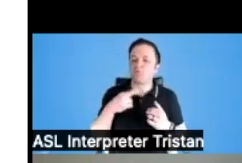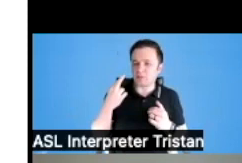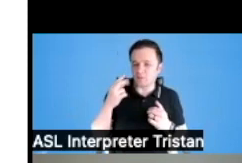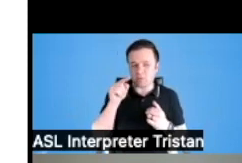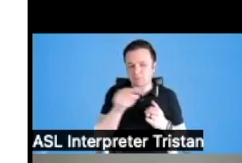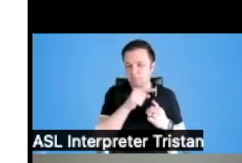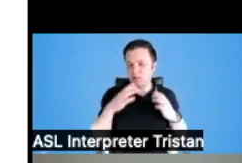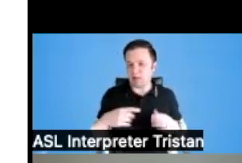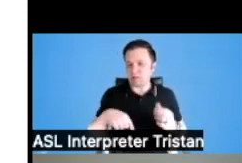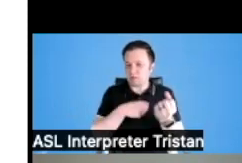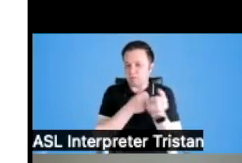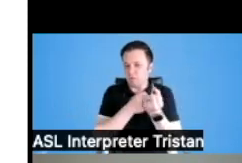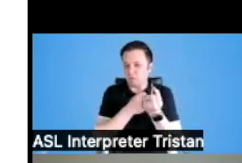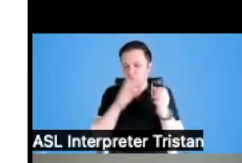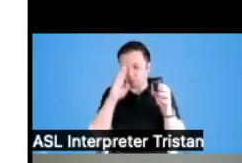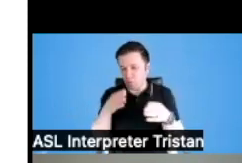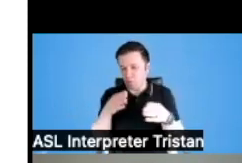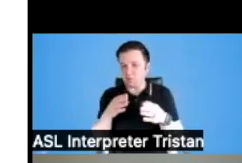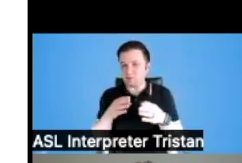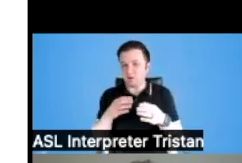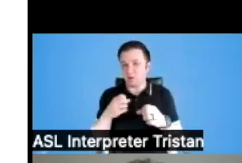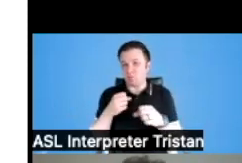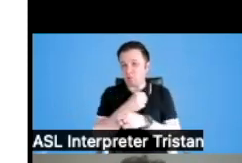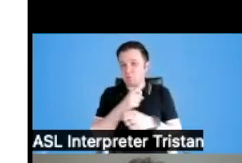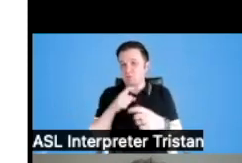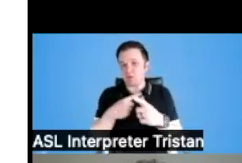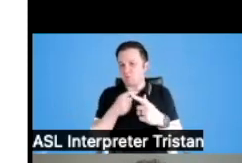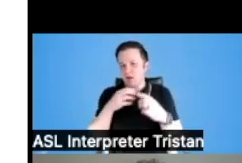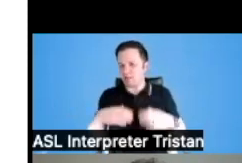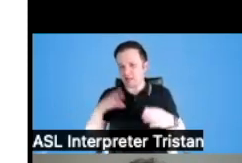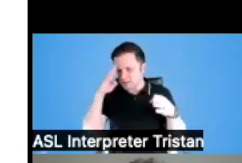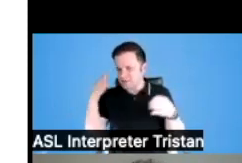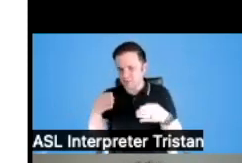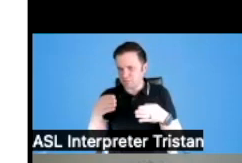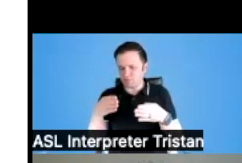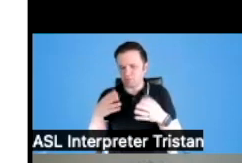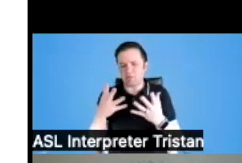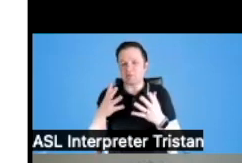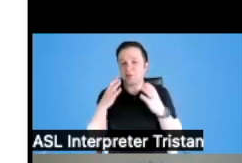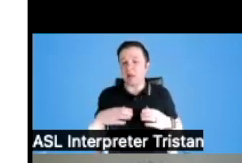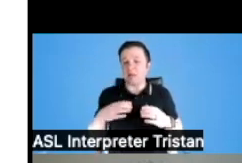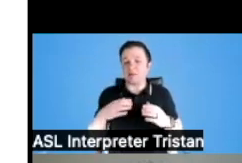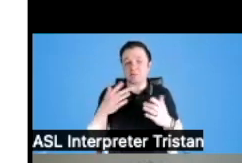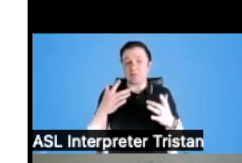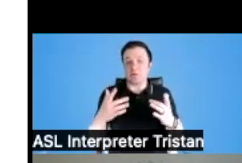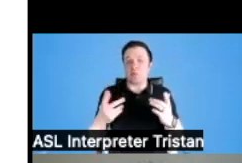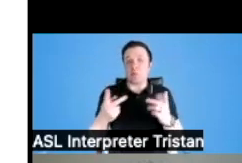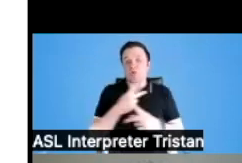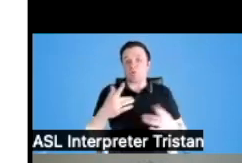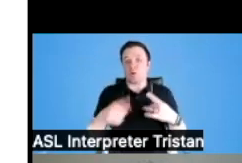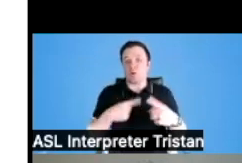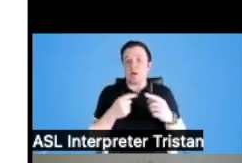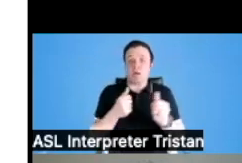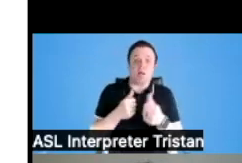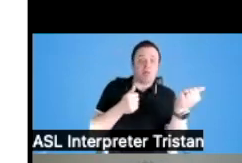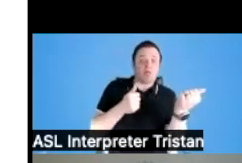only focused on abuse, that we're not really being client-centered, because the client might be most worried about this other thing that has nothing to do